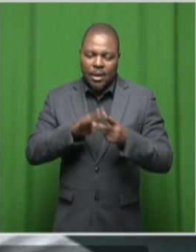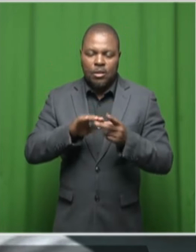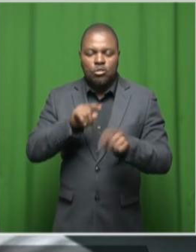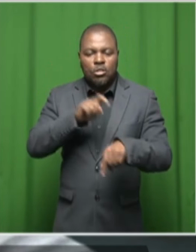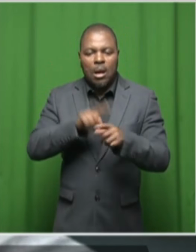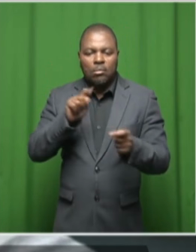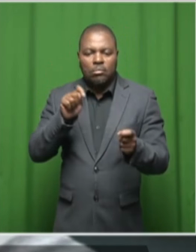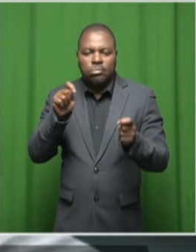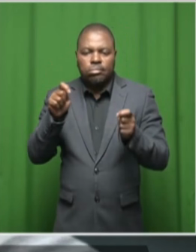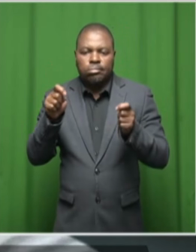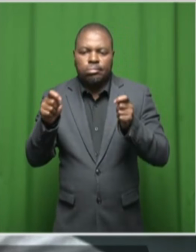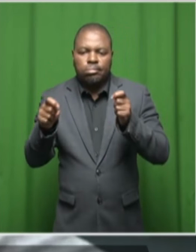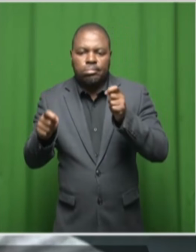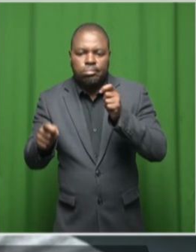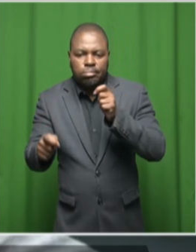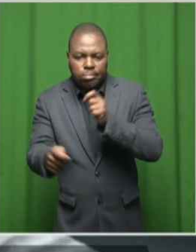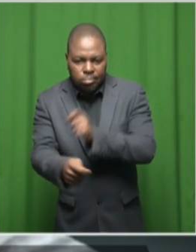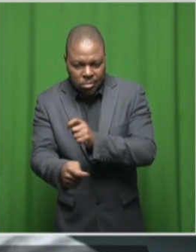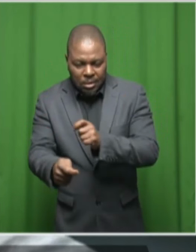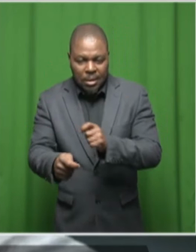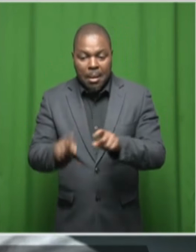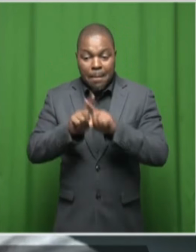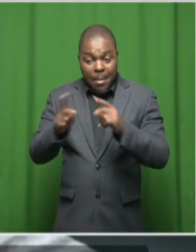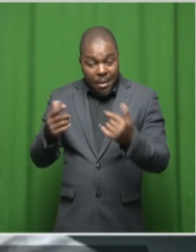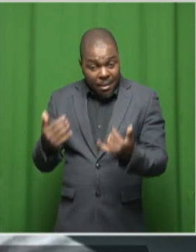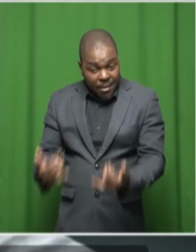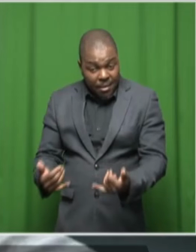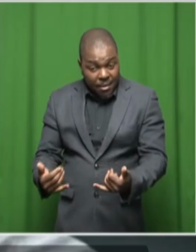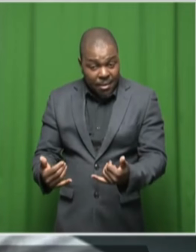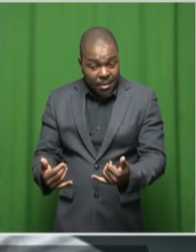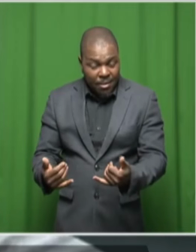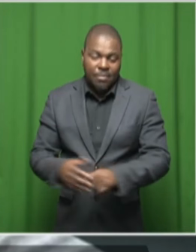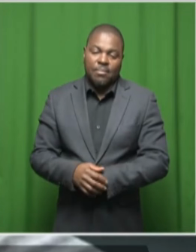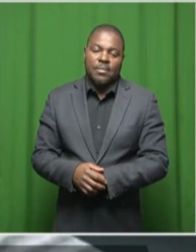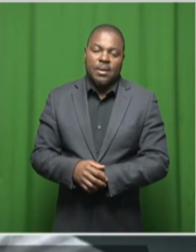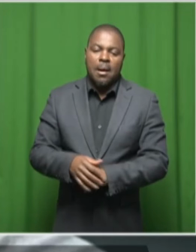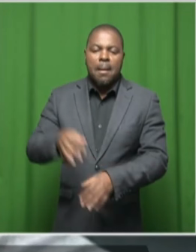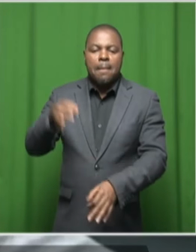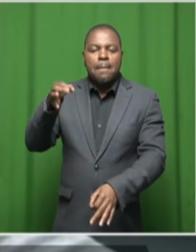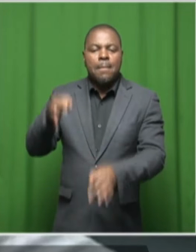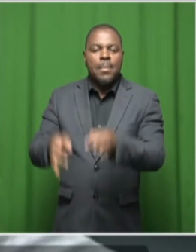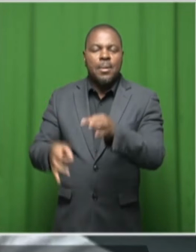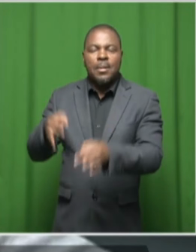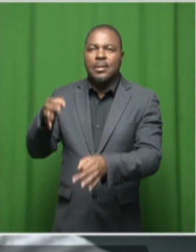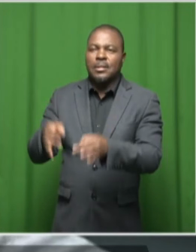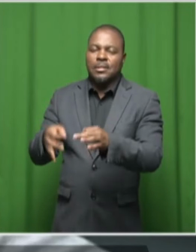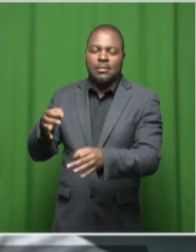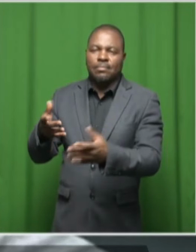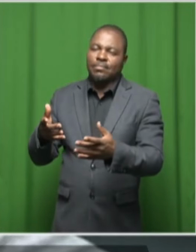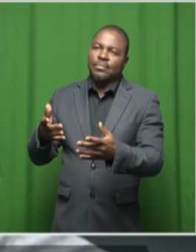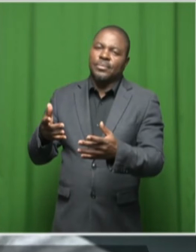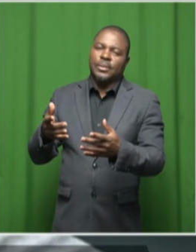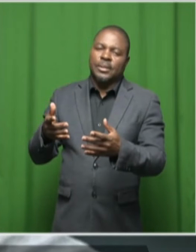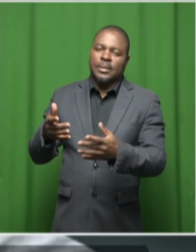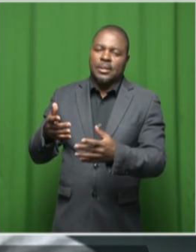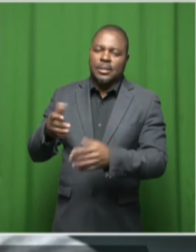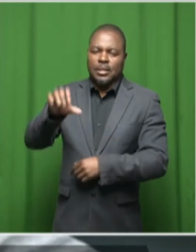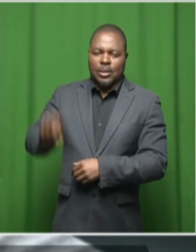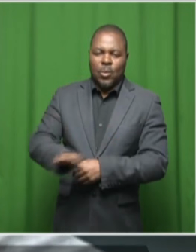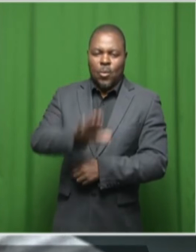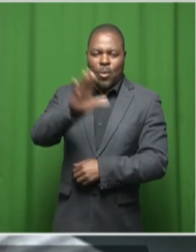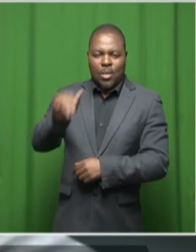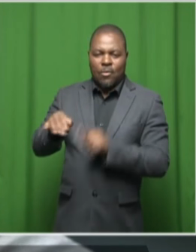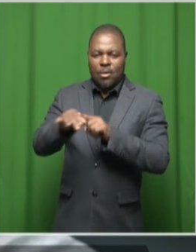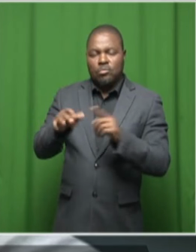that needed to be taken care of. In this instance, what we have is a political, I think a political South Africa, effectively,